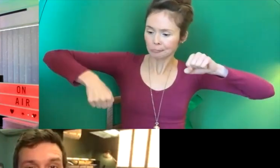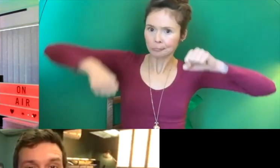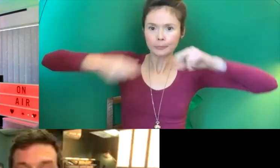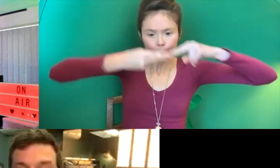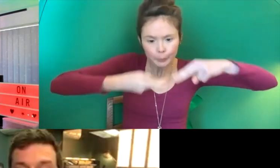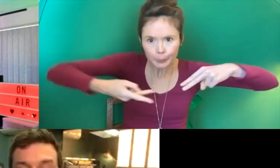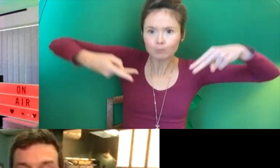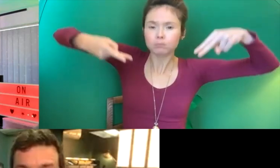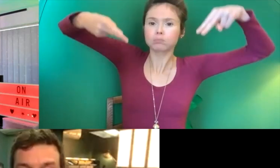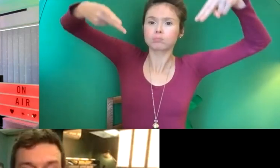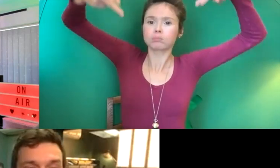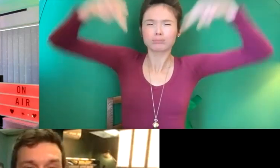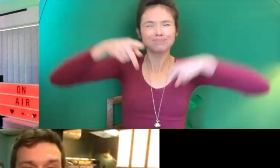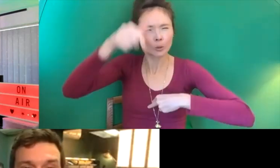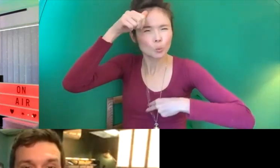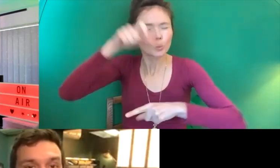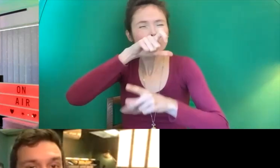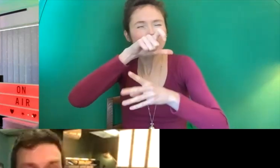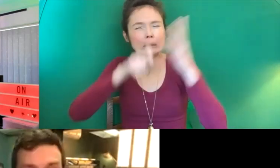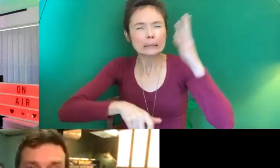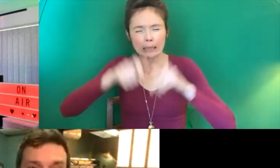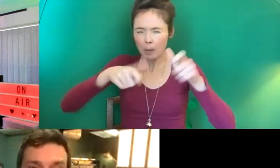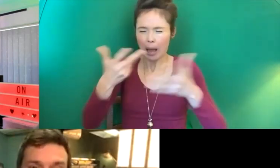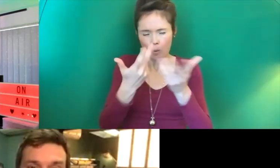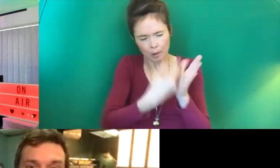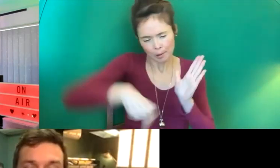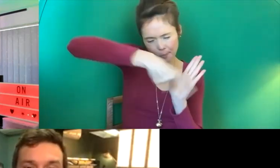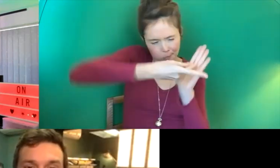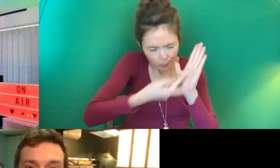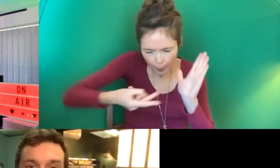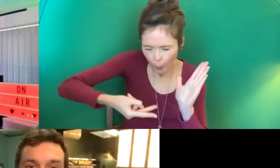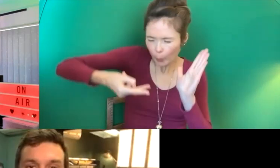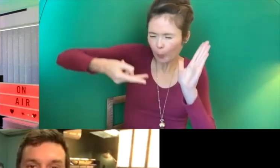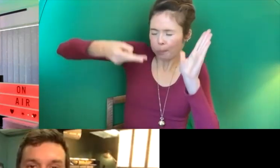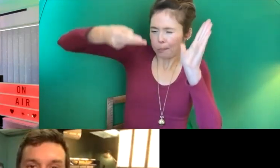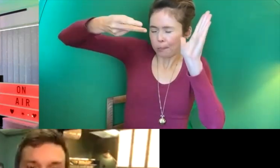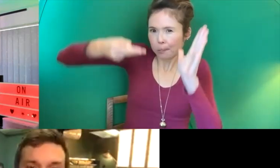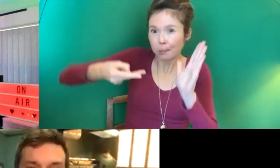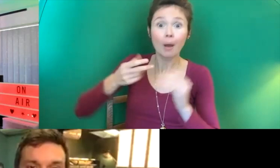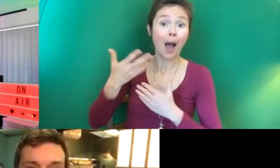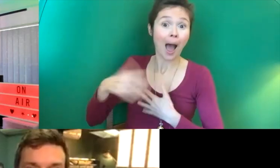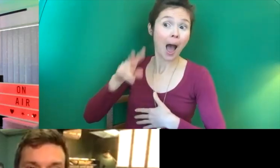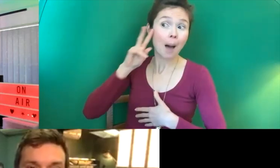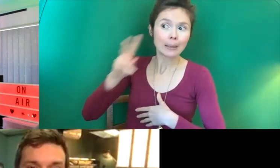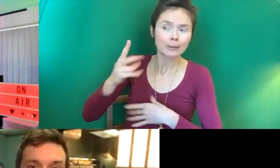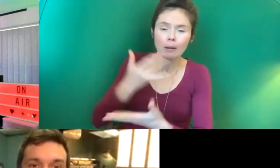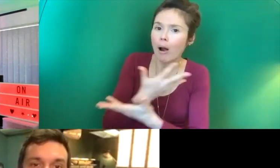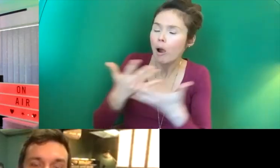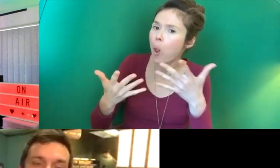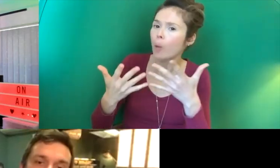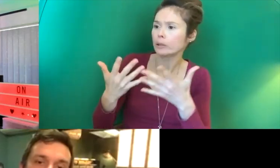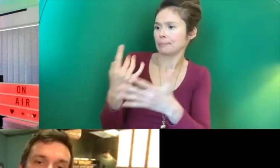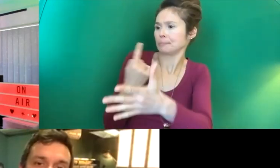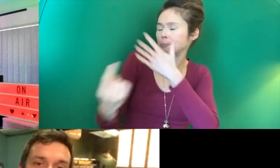many of you, I was looking at the comments just before this started, I haven't been able to dive back on, but I saw many independent artists,